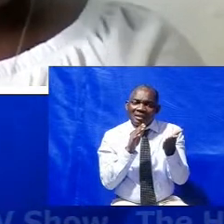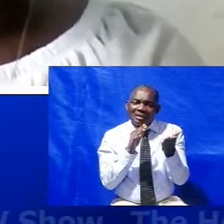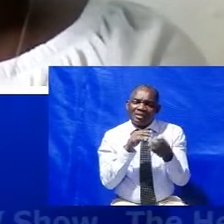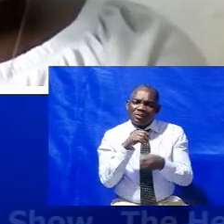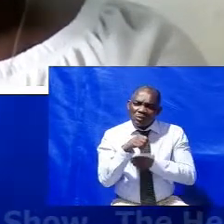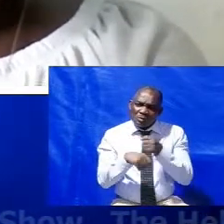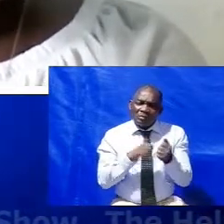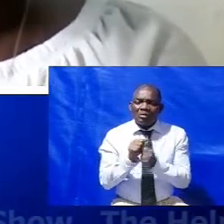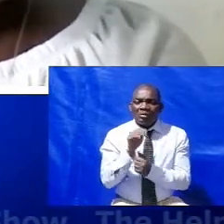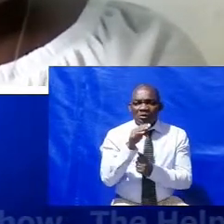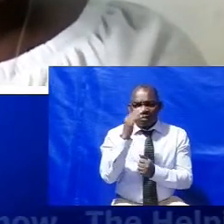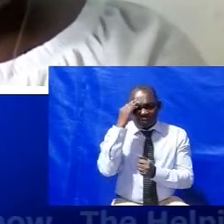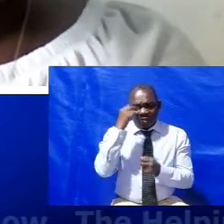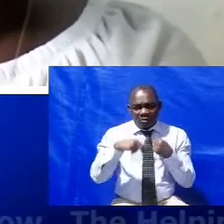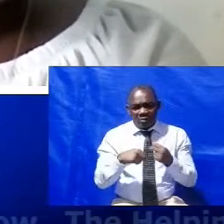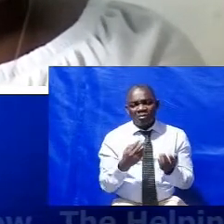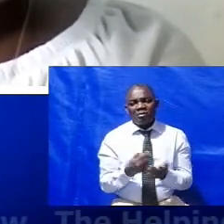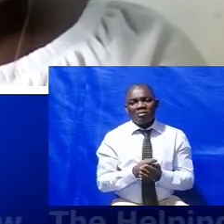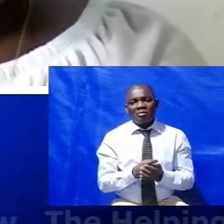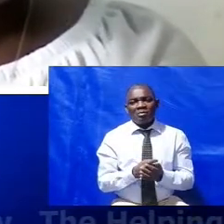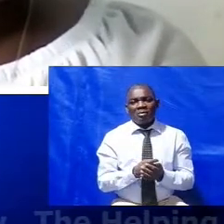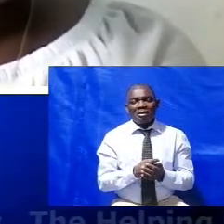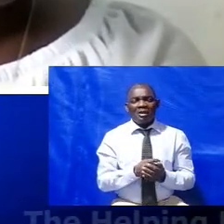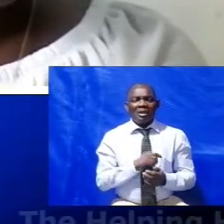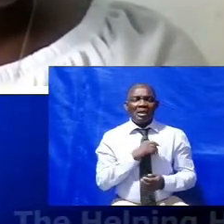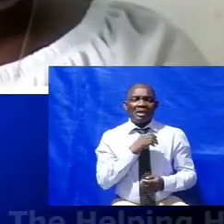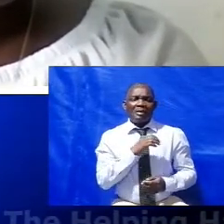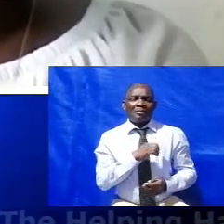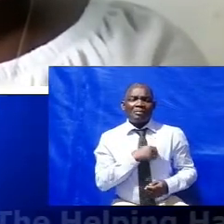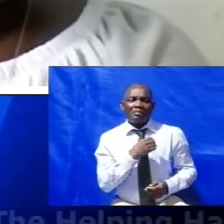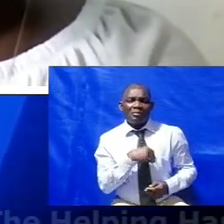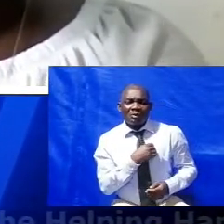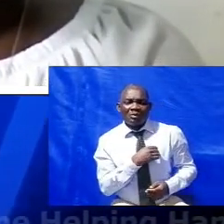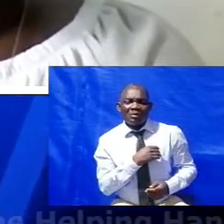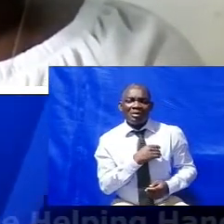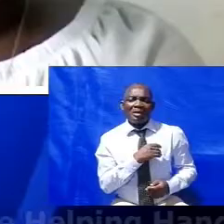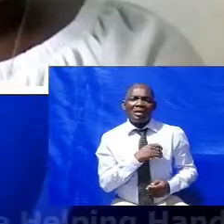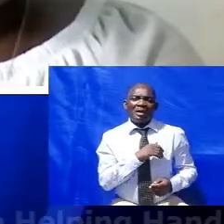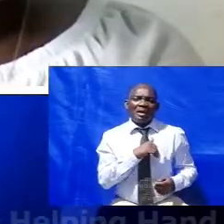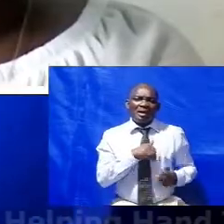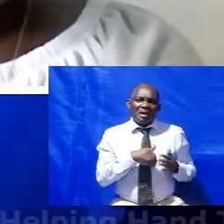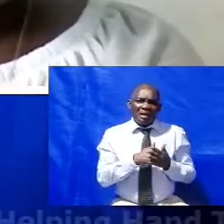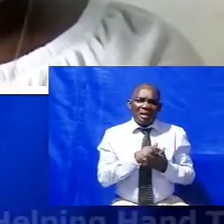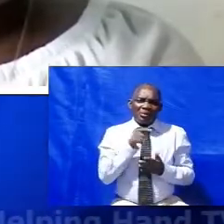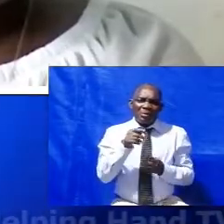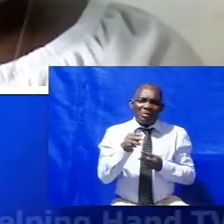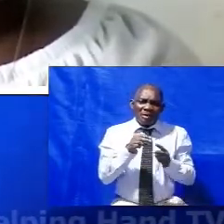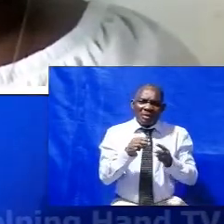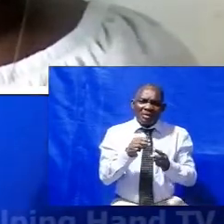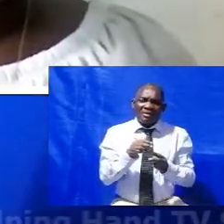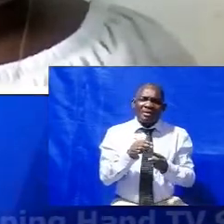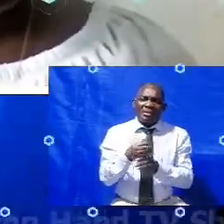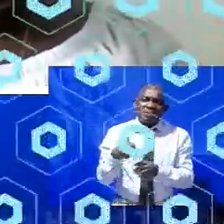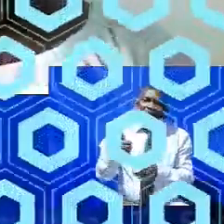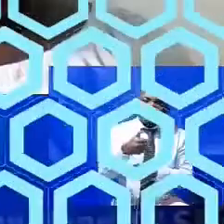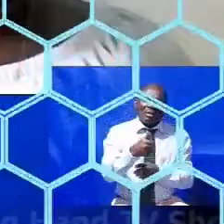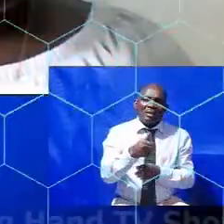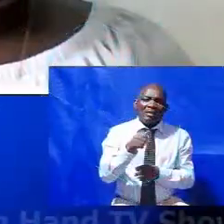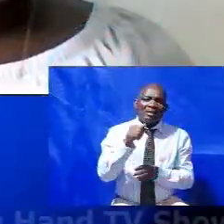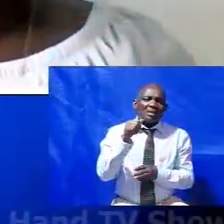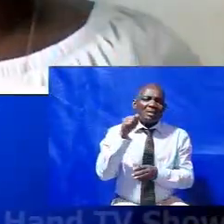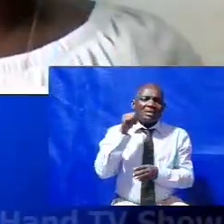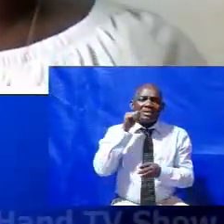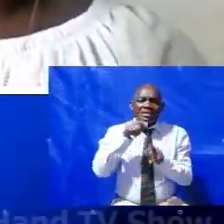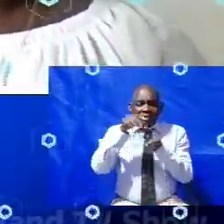is grappling with her own mental health issues, emotional issues, psychological issues. How did you manage to take care